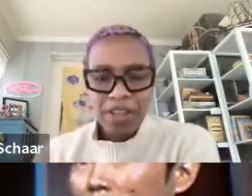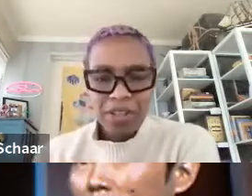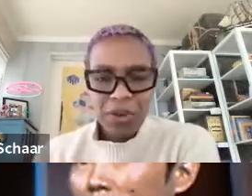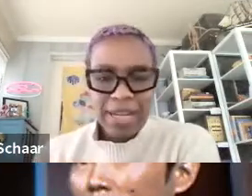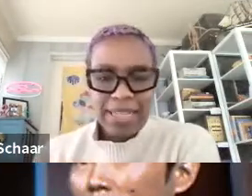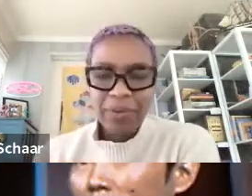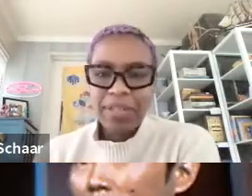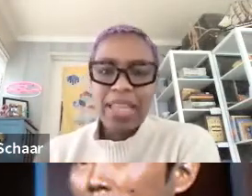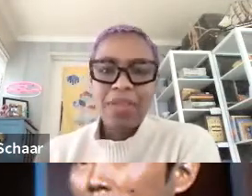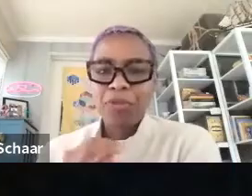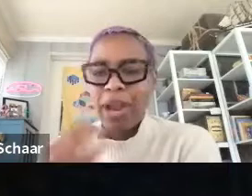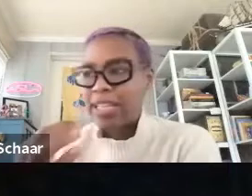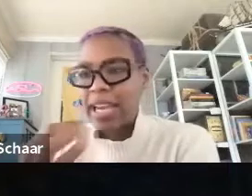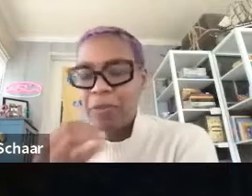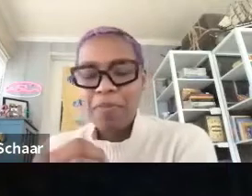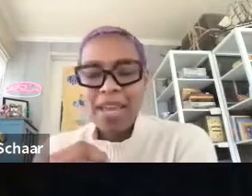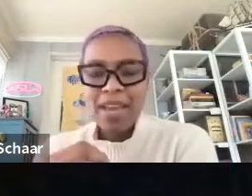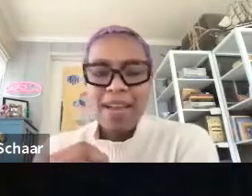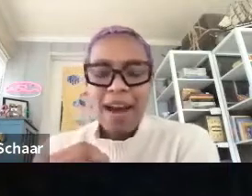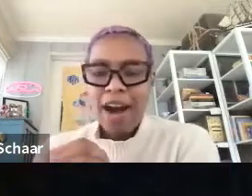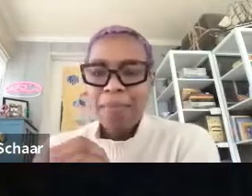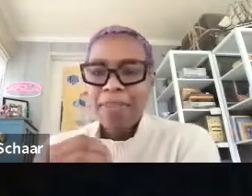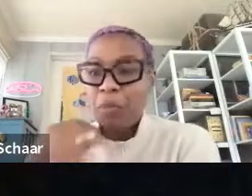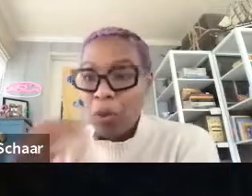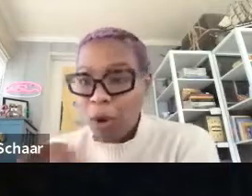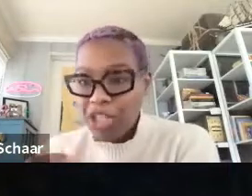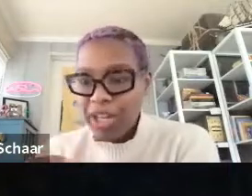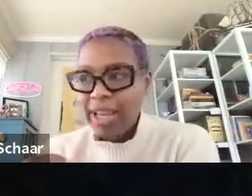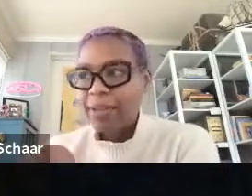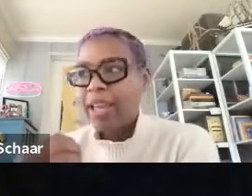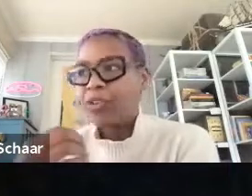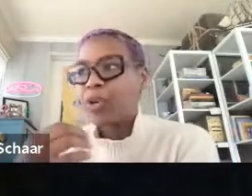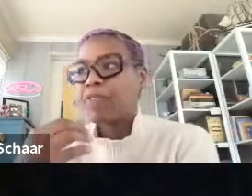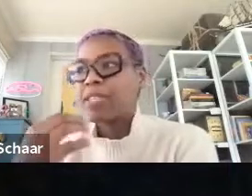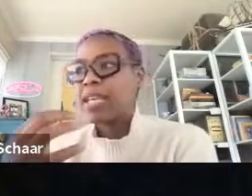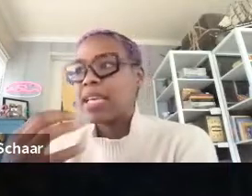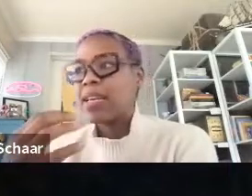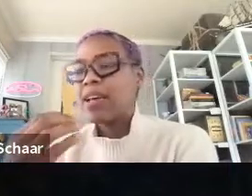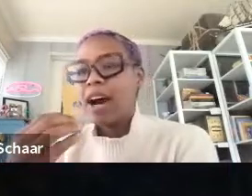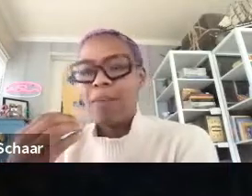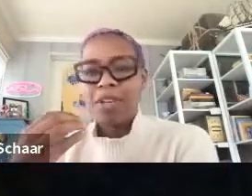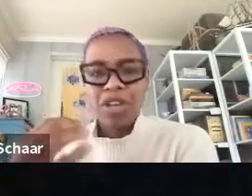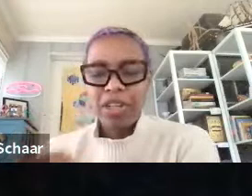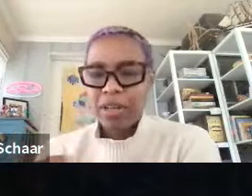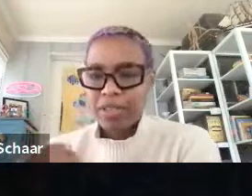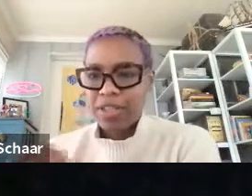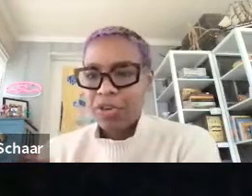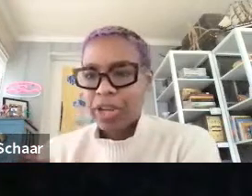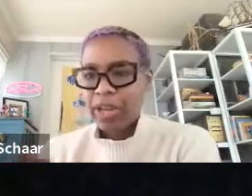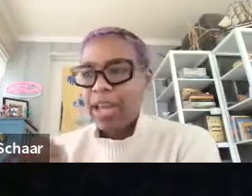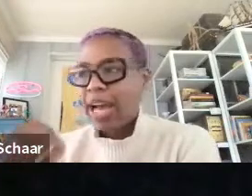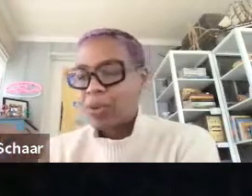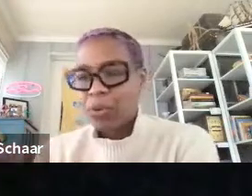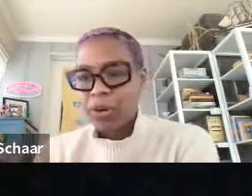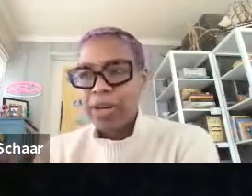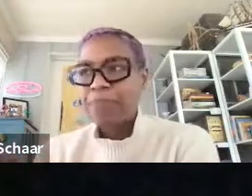of the stories that I really resonated with me in watching it and sort of seeing Nichelle Nichols on